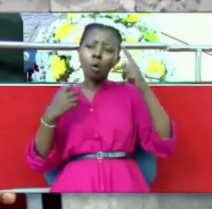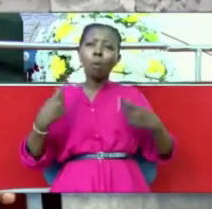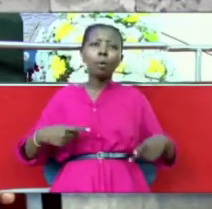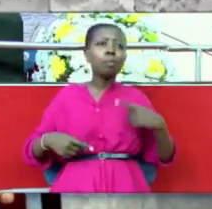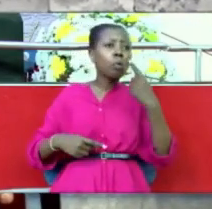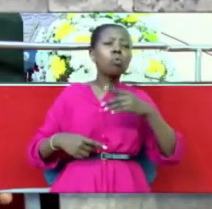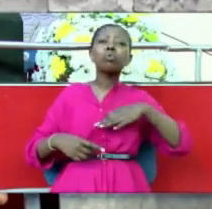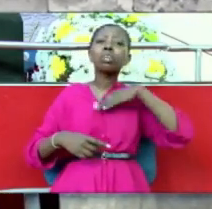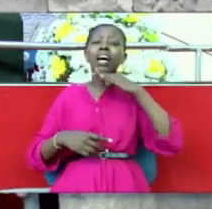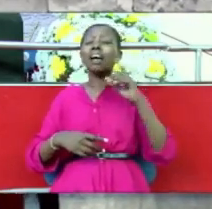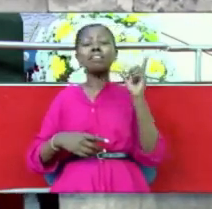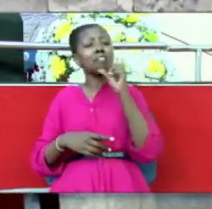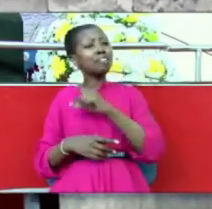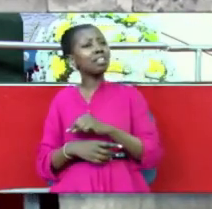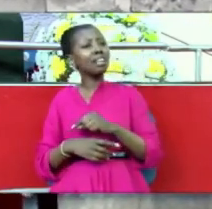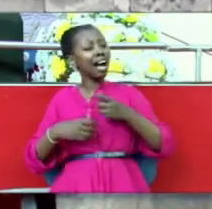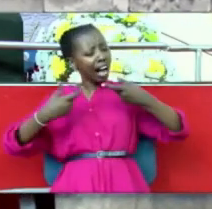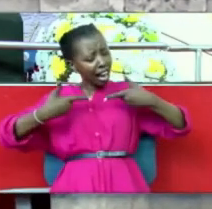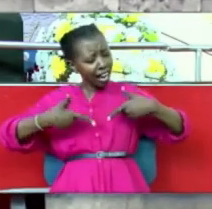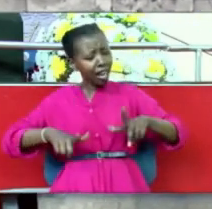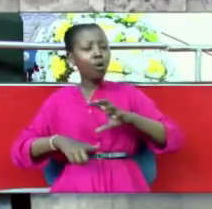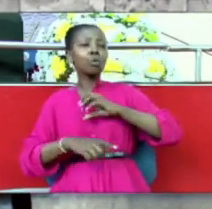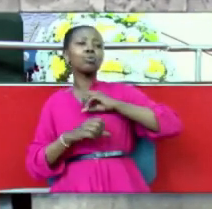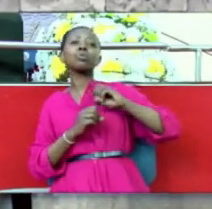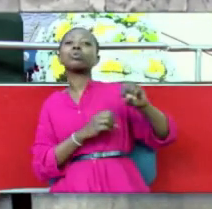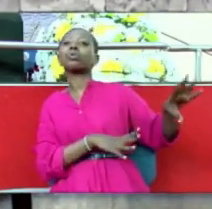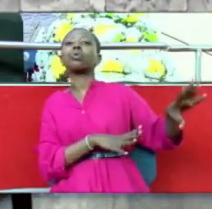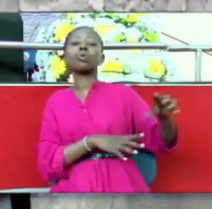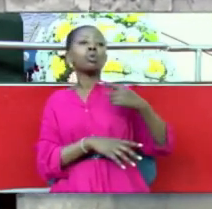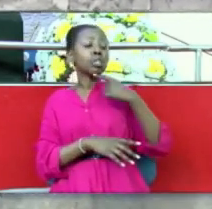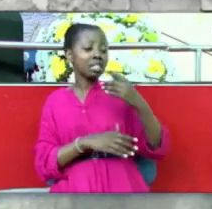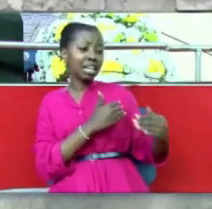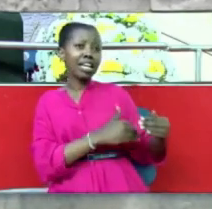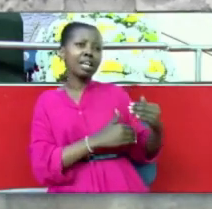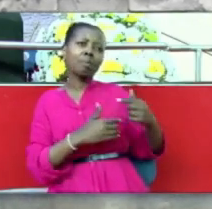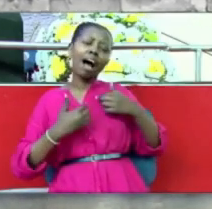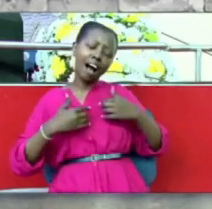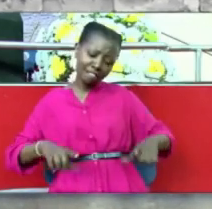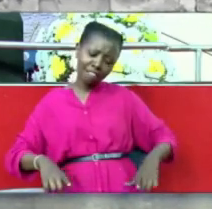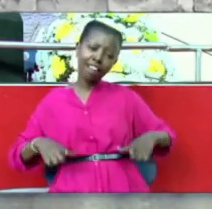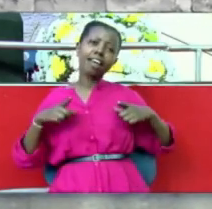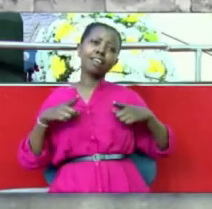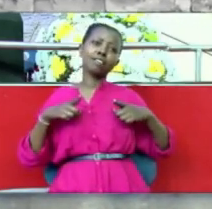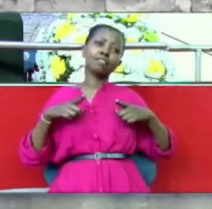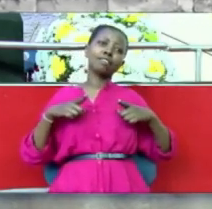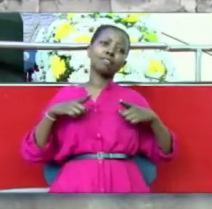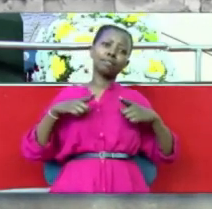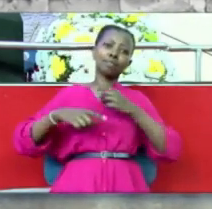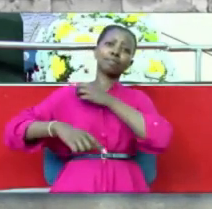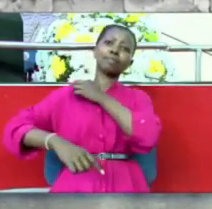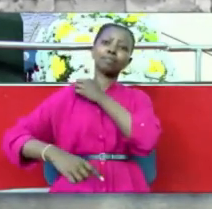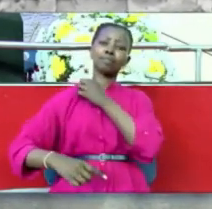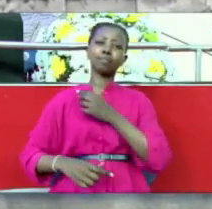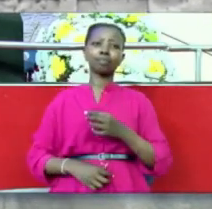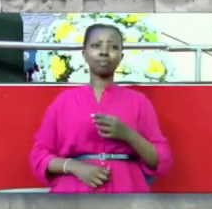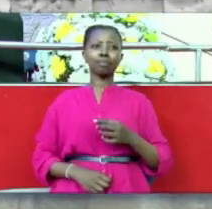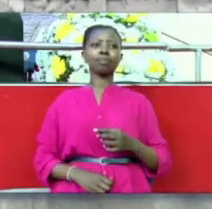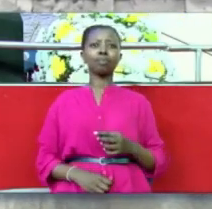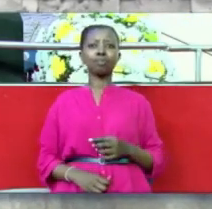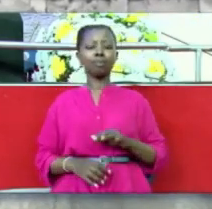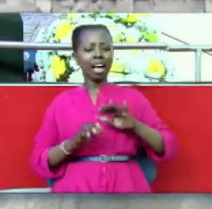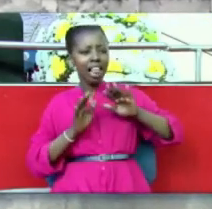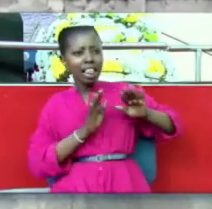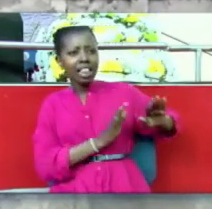wengine tunashikilia watu ambao. Let them go. Waachilie. Tell your neighbor have a life to live. Waambie jirani una maisha ya kuishi. Abraham left what